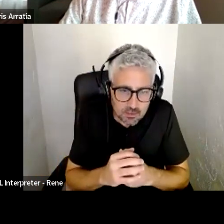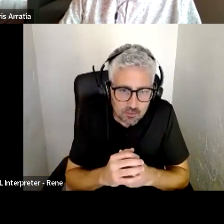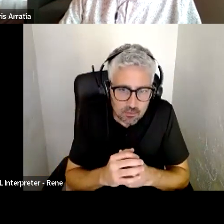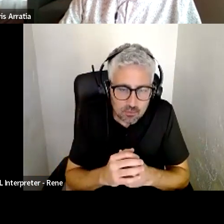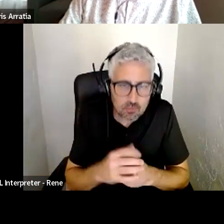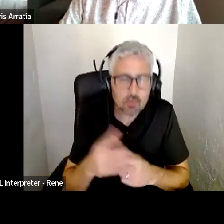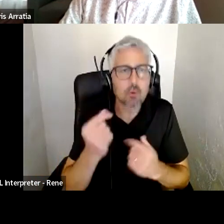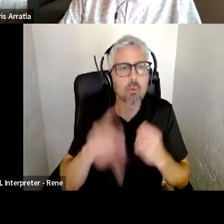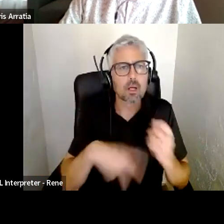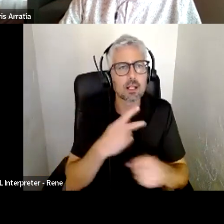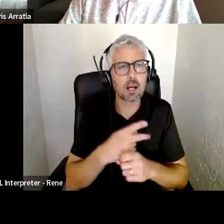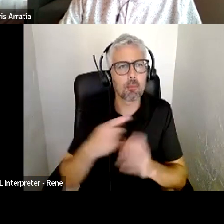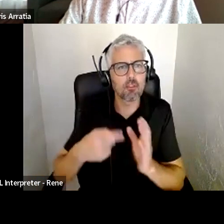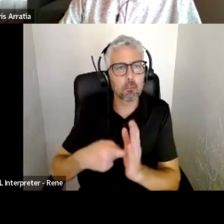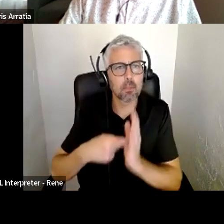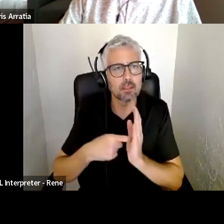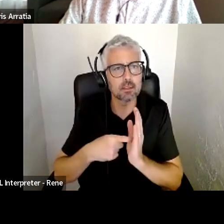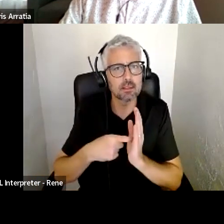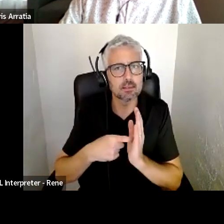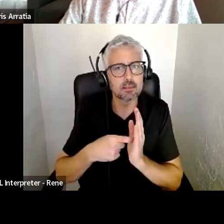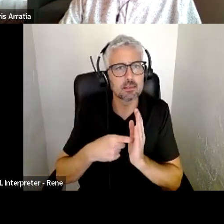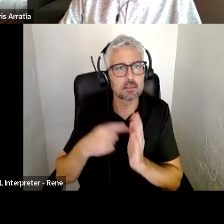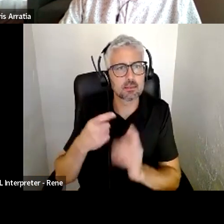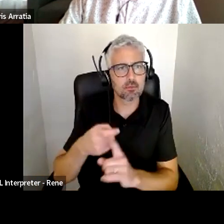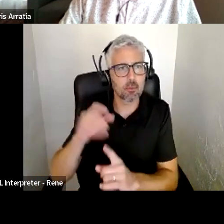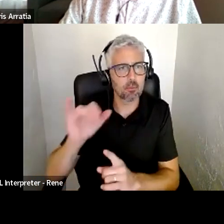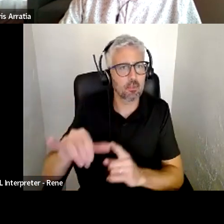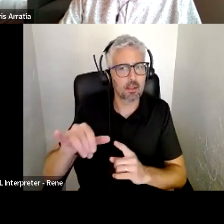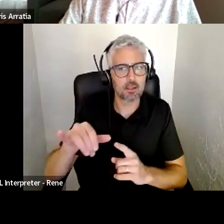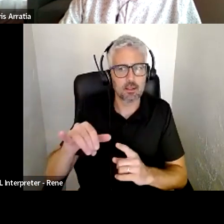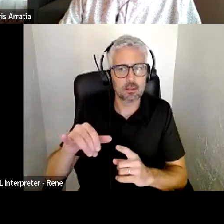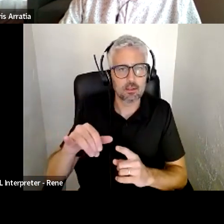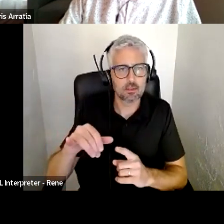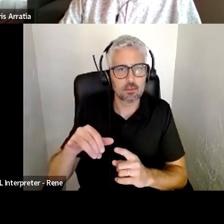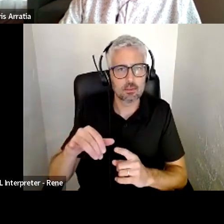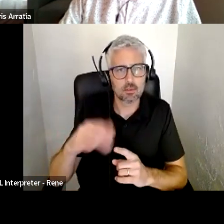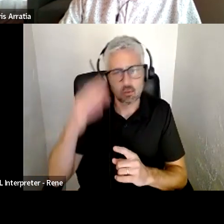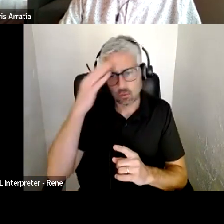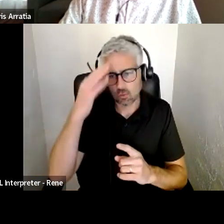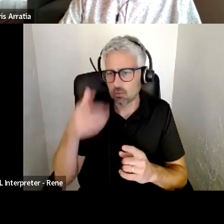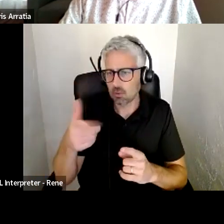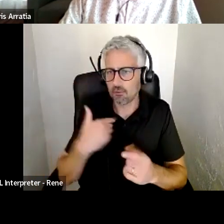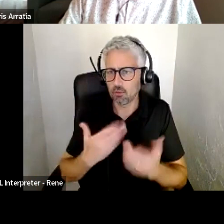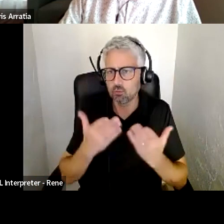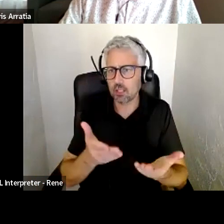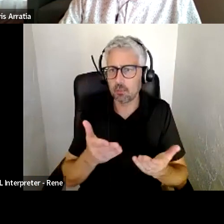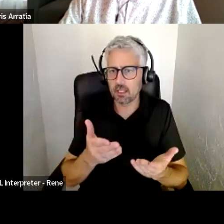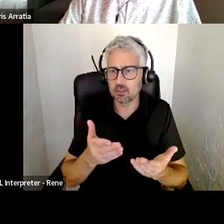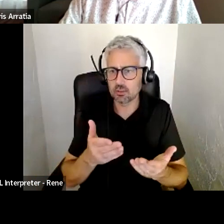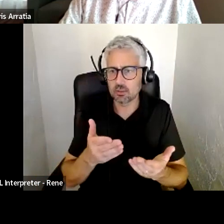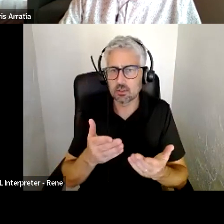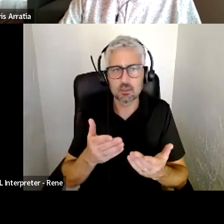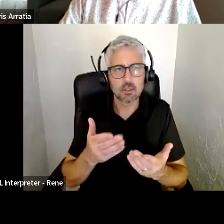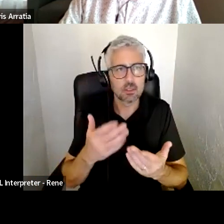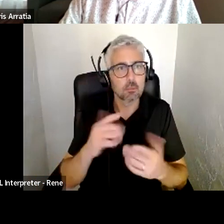what type of mandates will be coming out of this? You know, I know that there's recommendations. Will there also be any